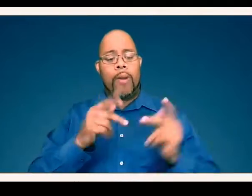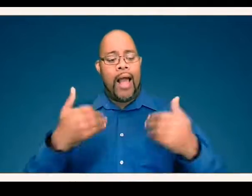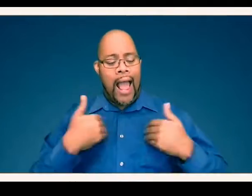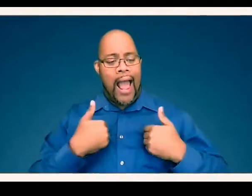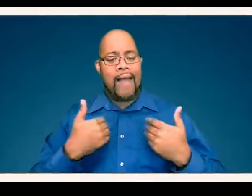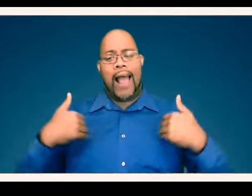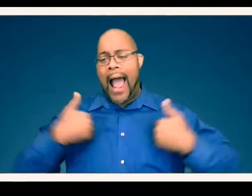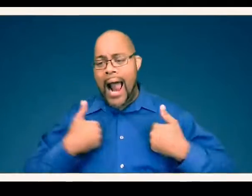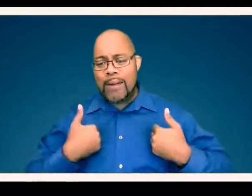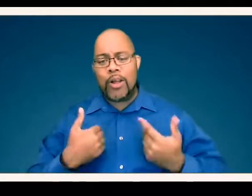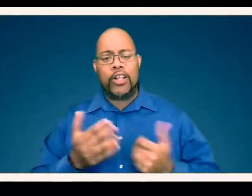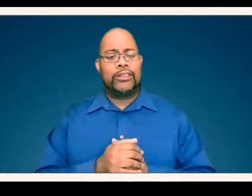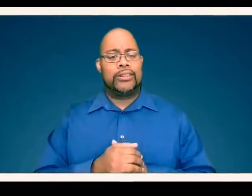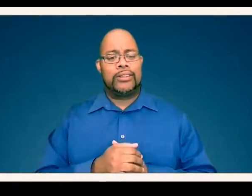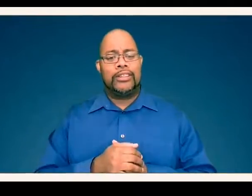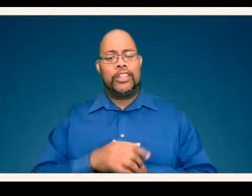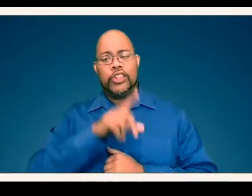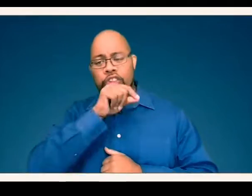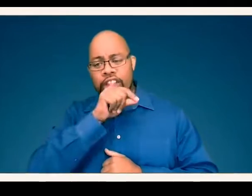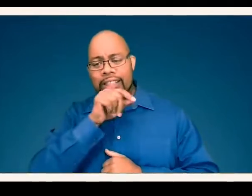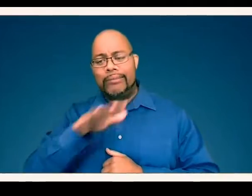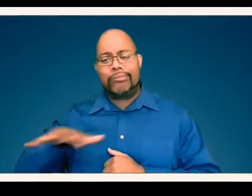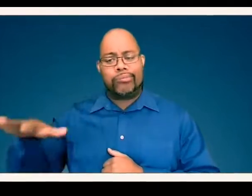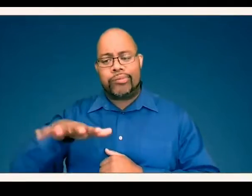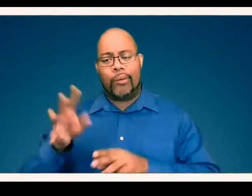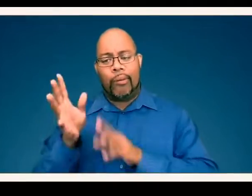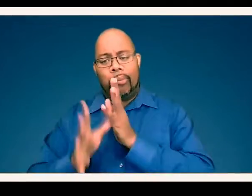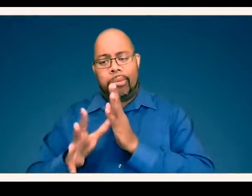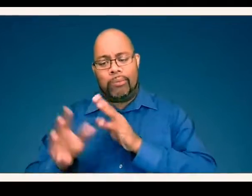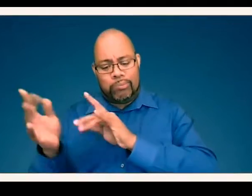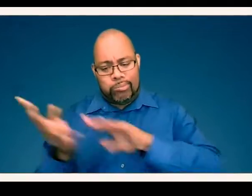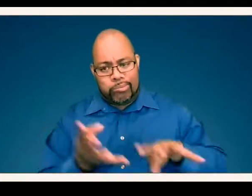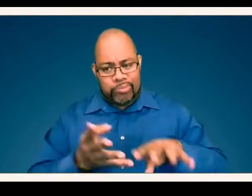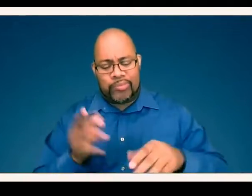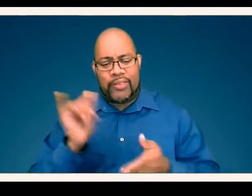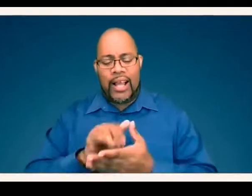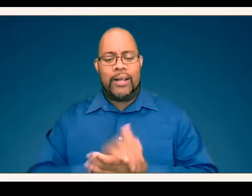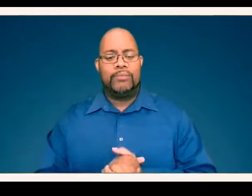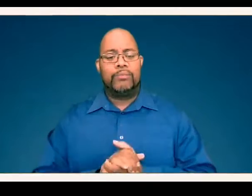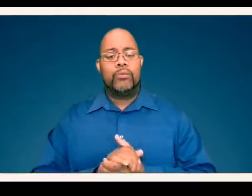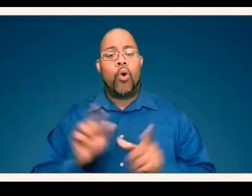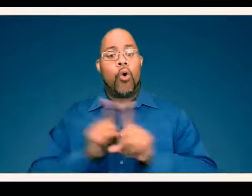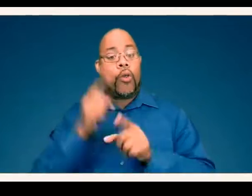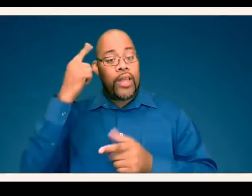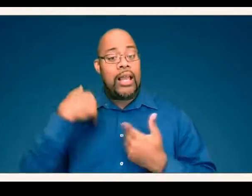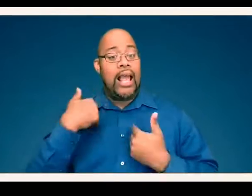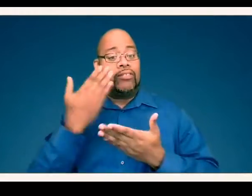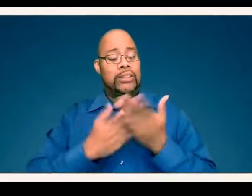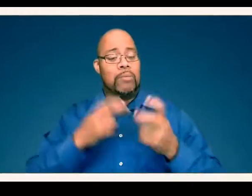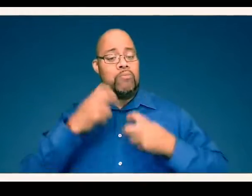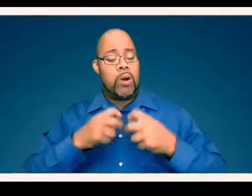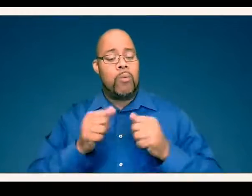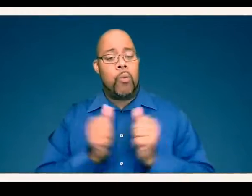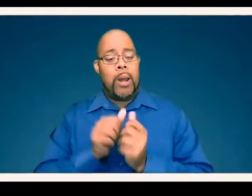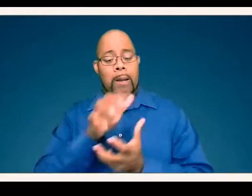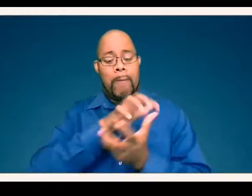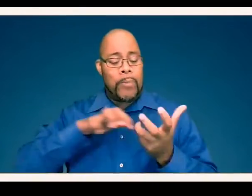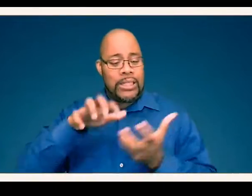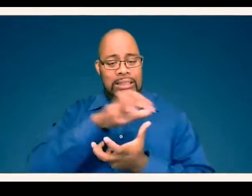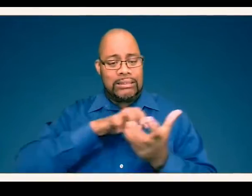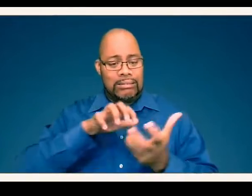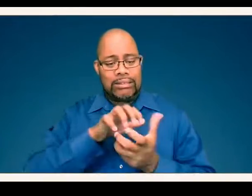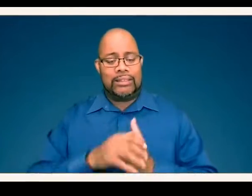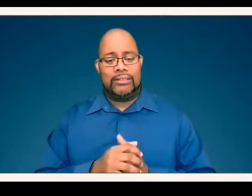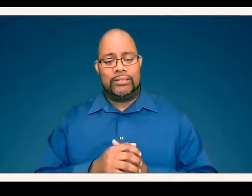have animals and chickens and whatnot. We also think there could be an issue with mixing and